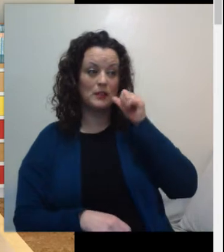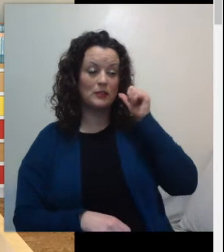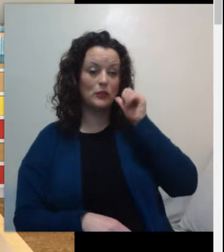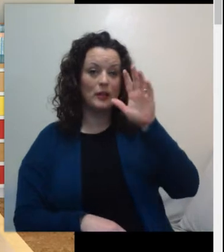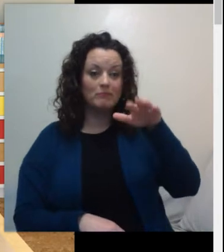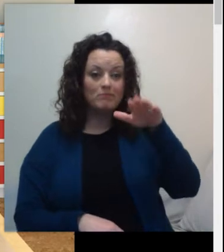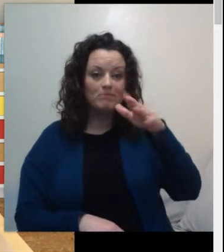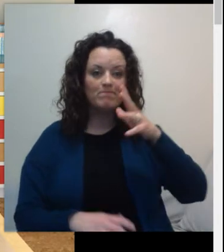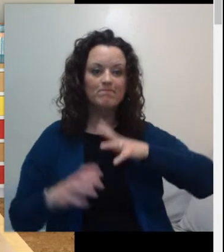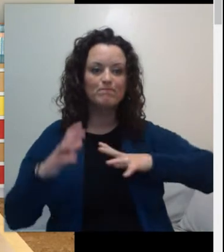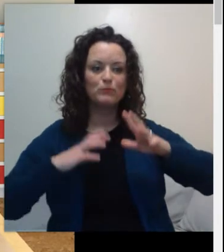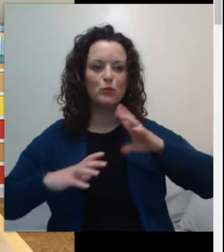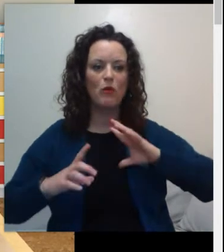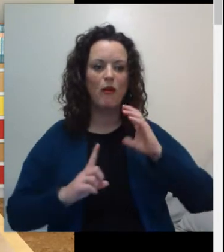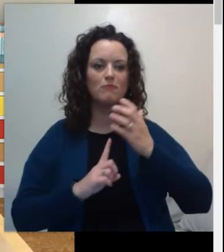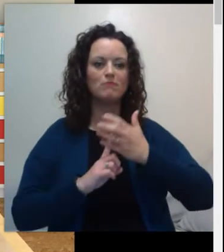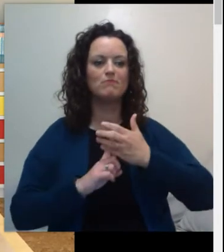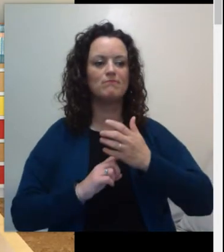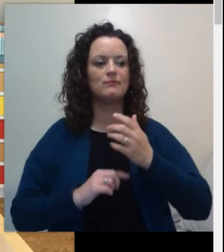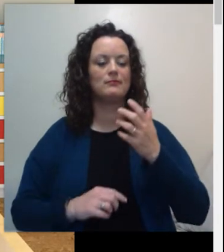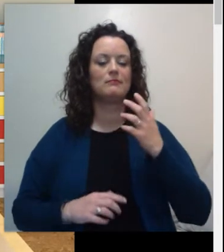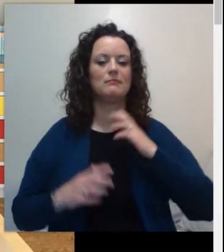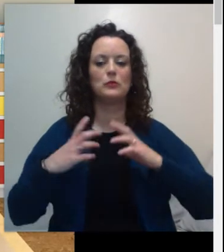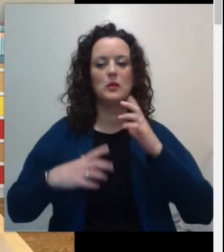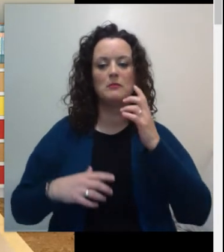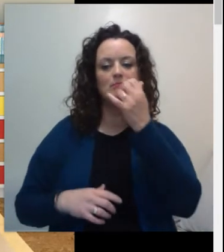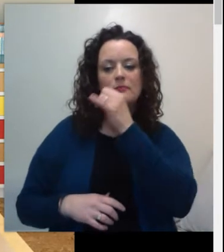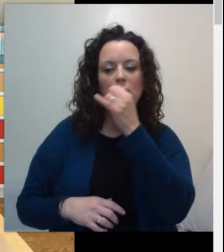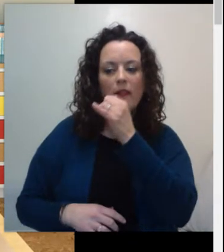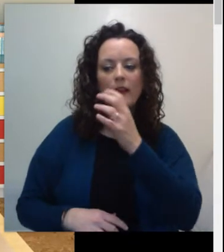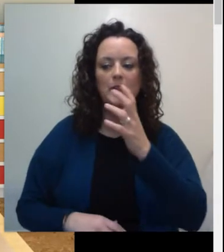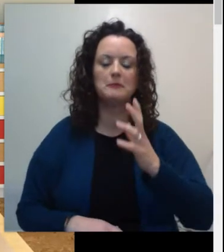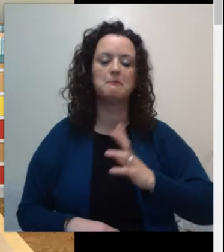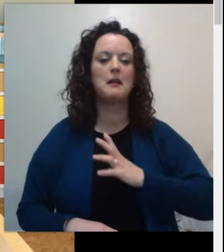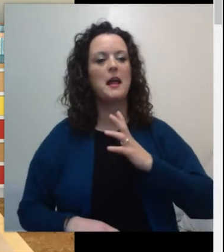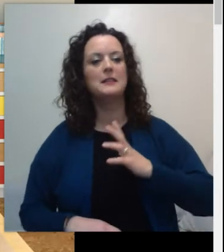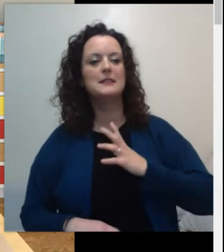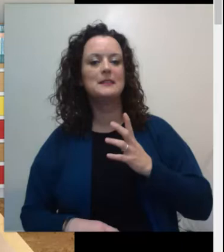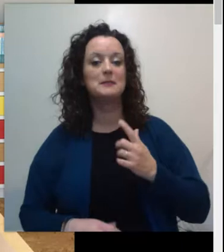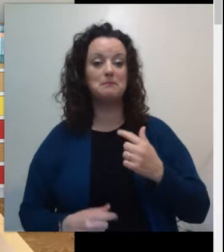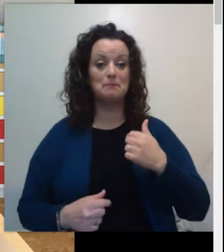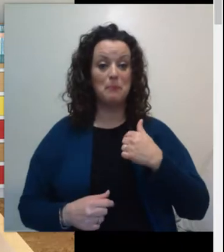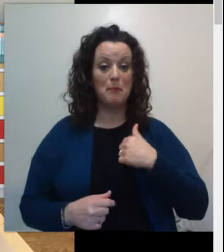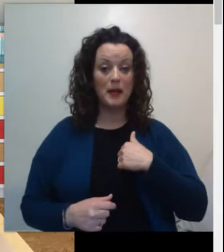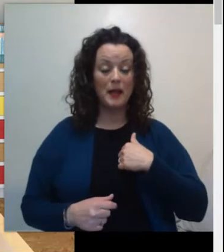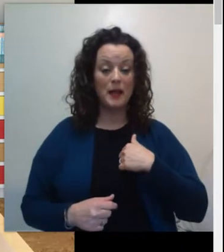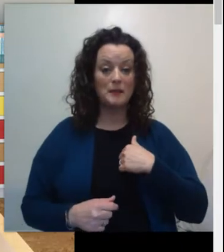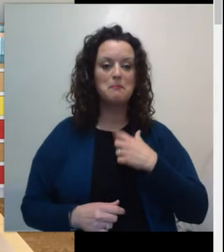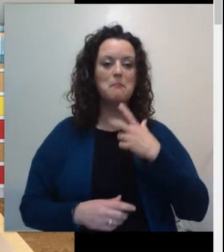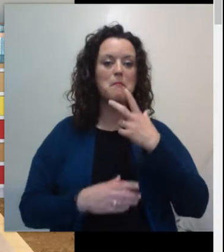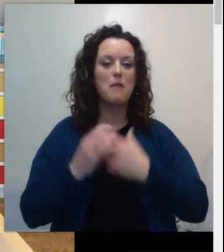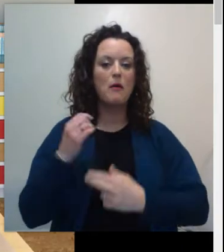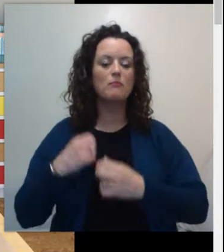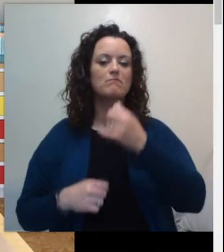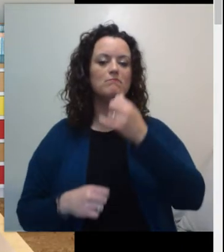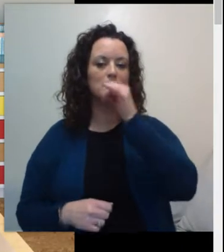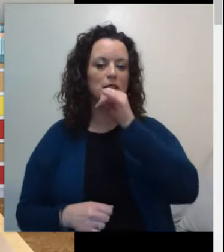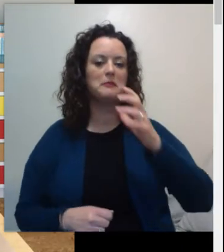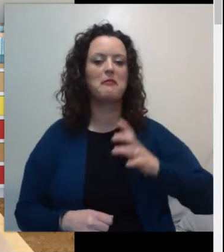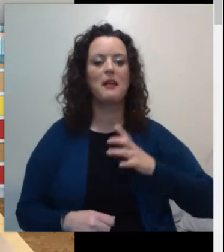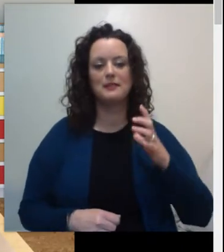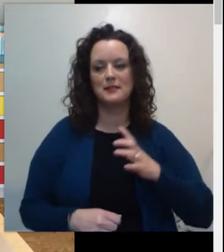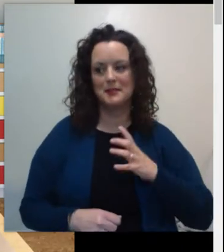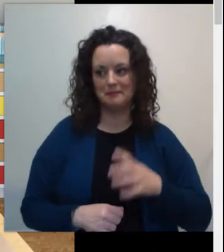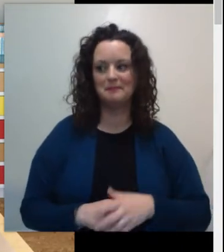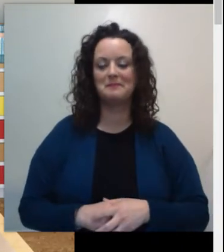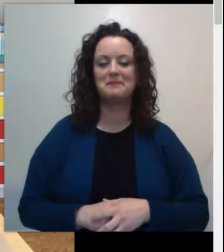up, maybe in something silly or something fancy. I got dressed up in something that is both silly and